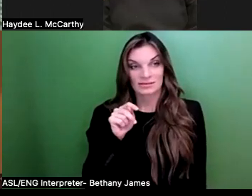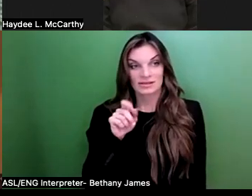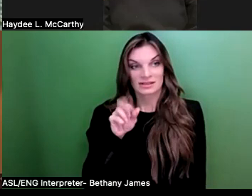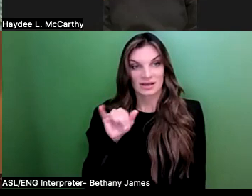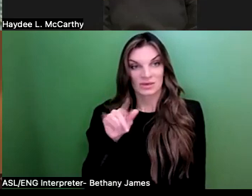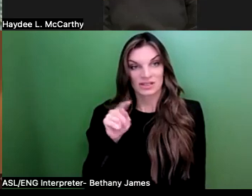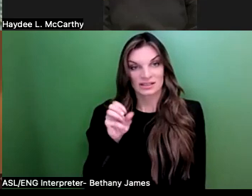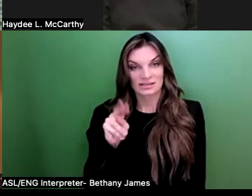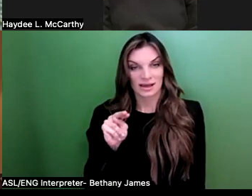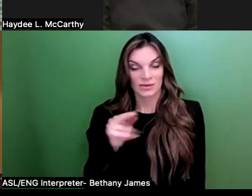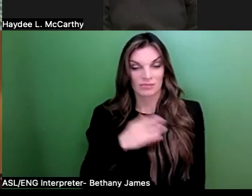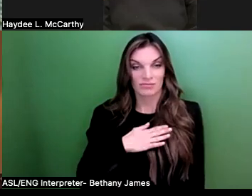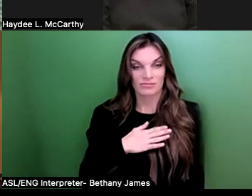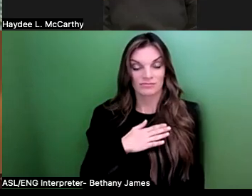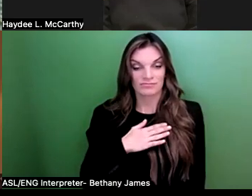about once the